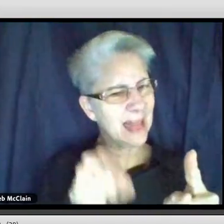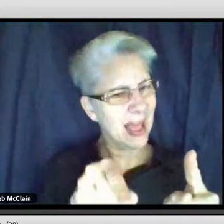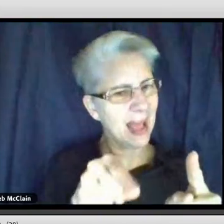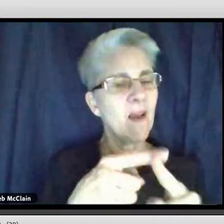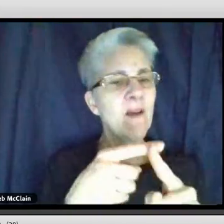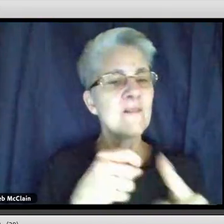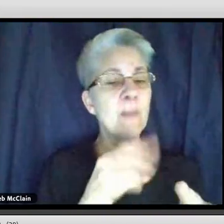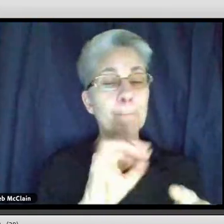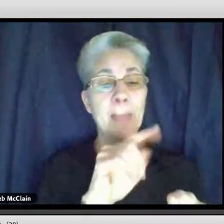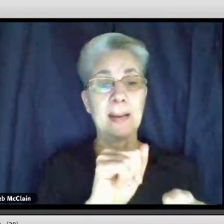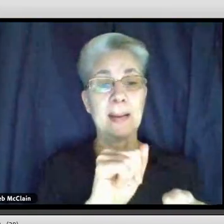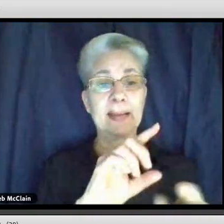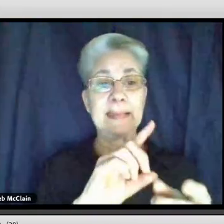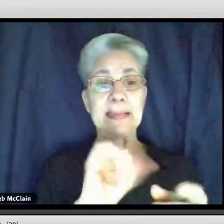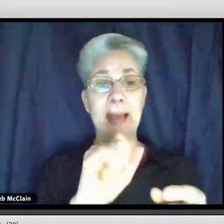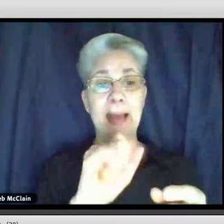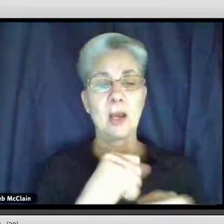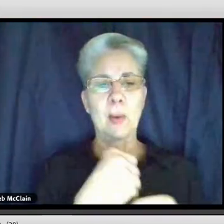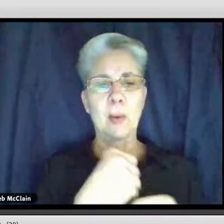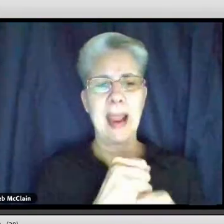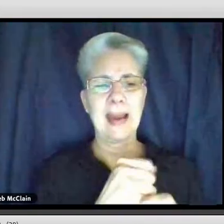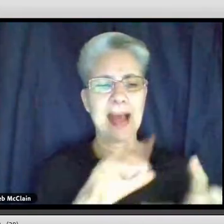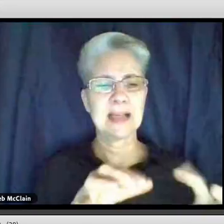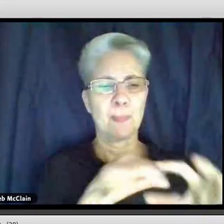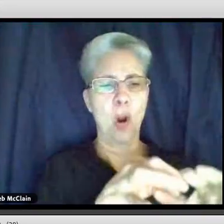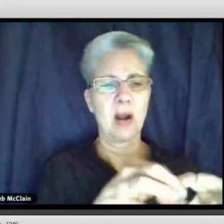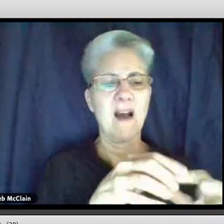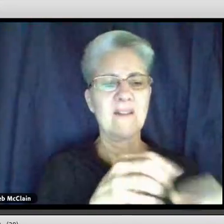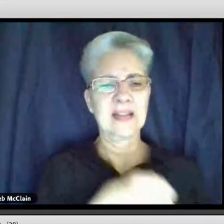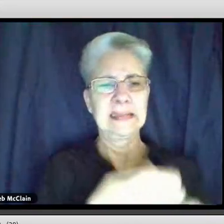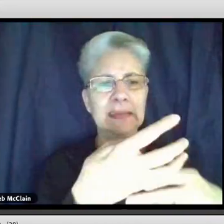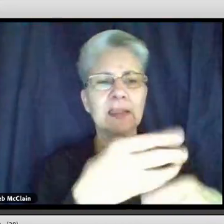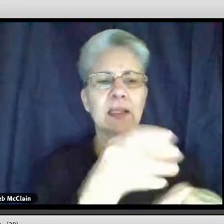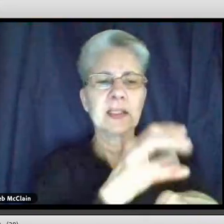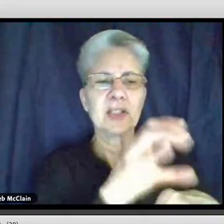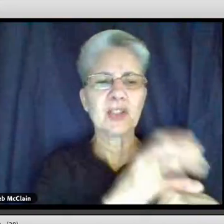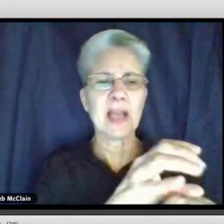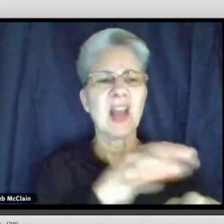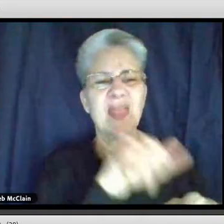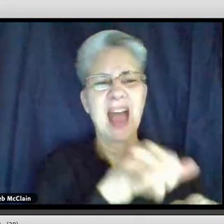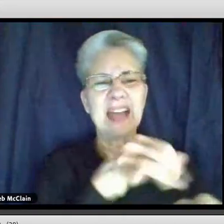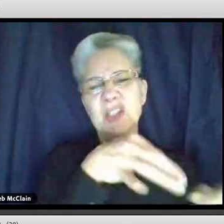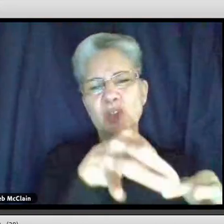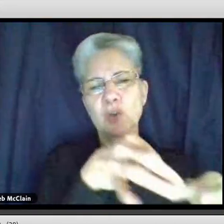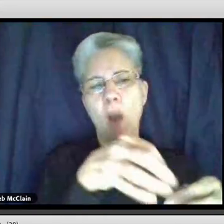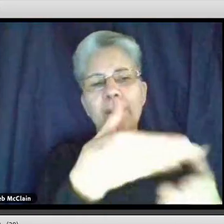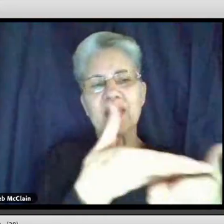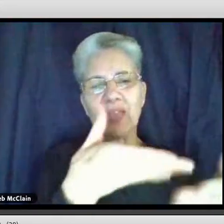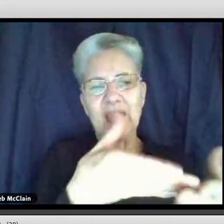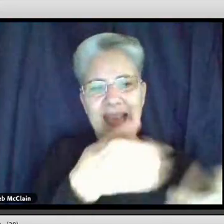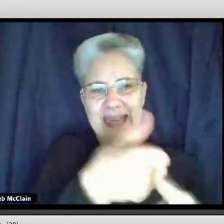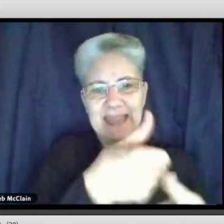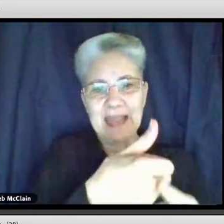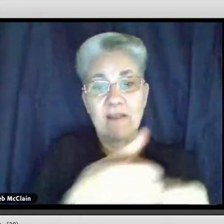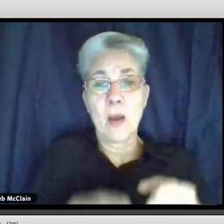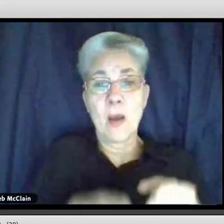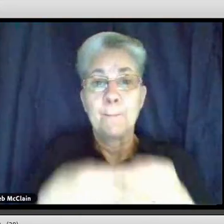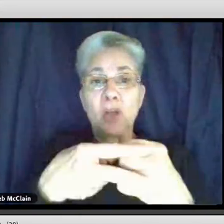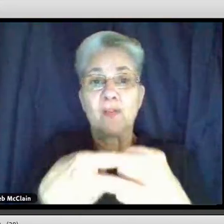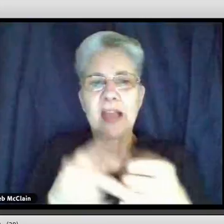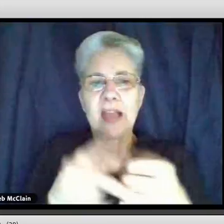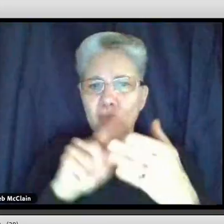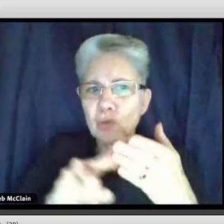from the metadata that is created as part of digitization, which is describing the object itself. Preservation metadata is tracking